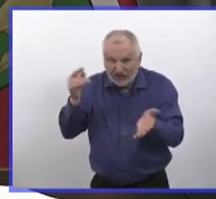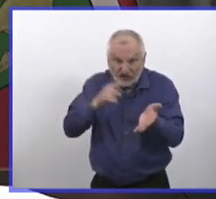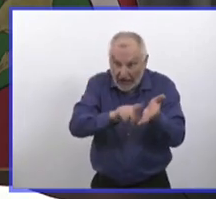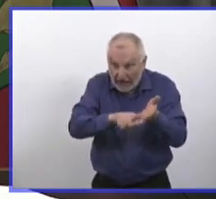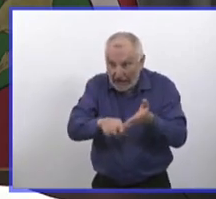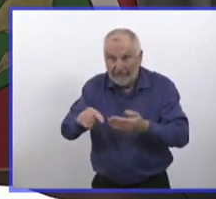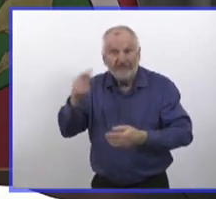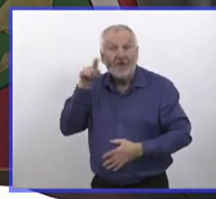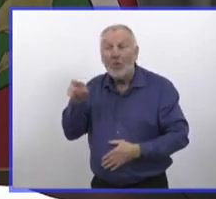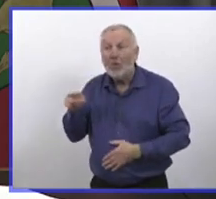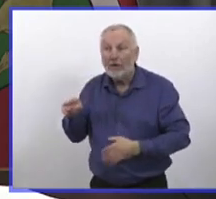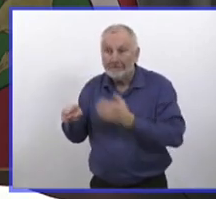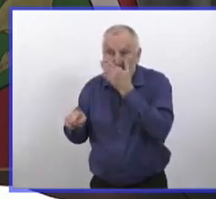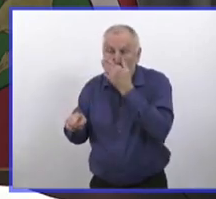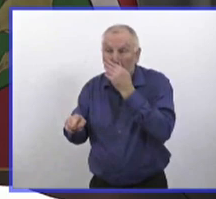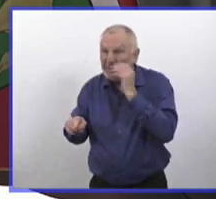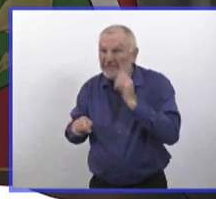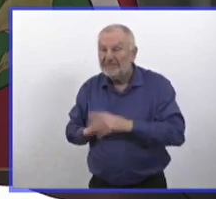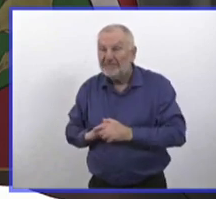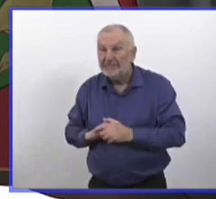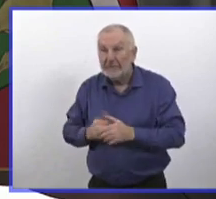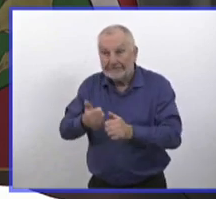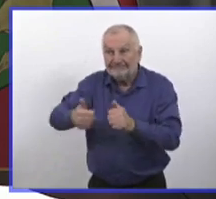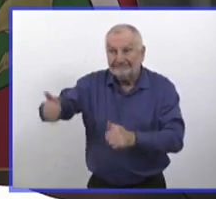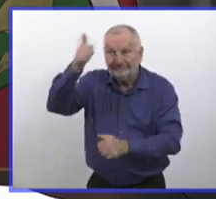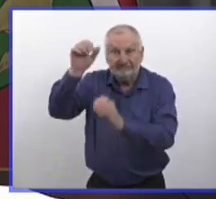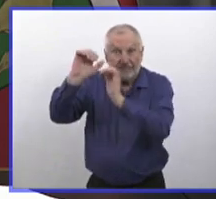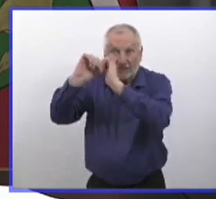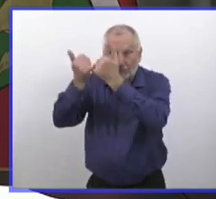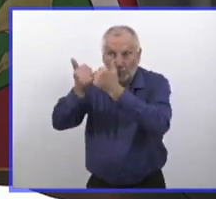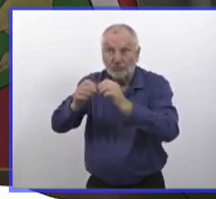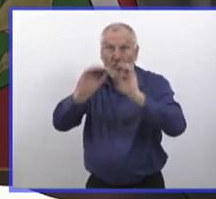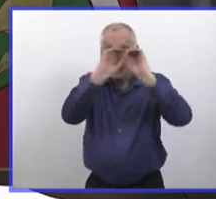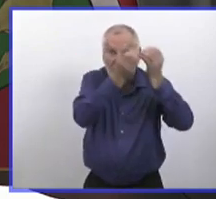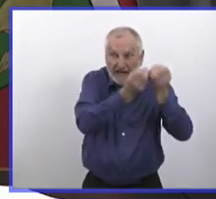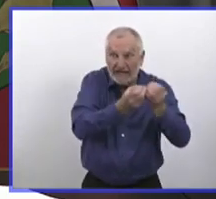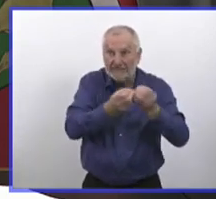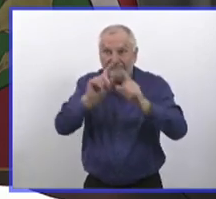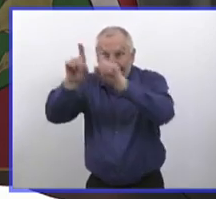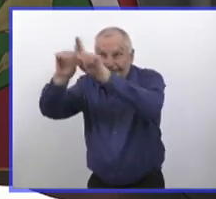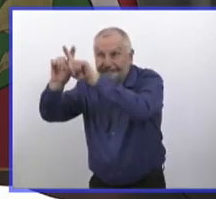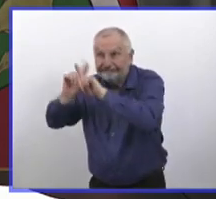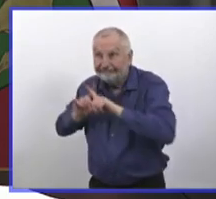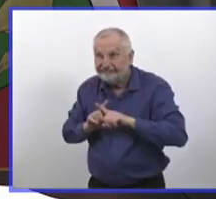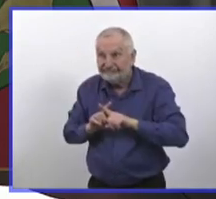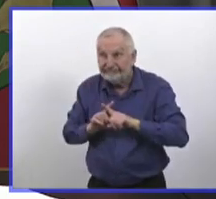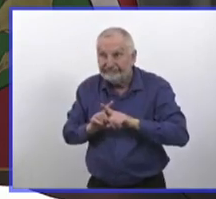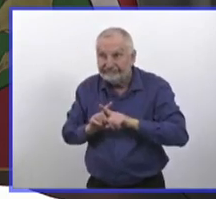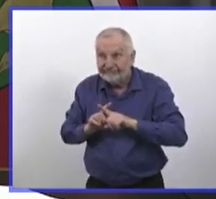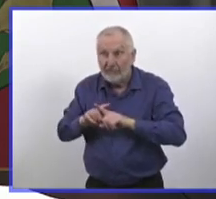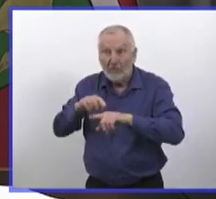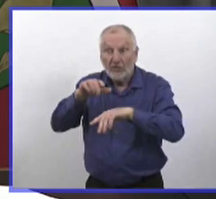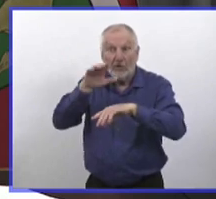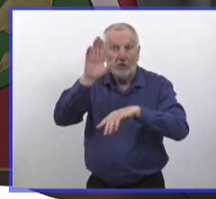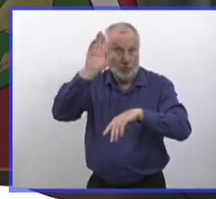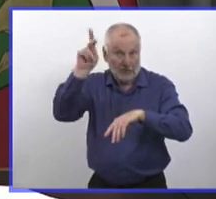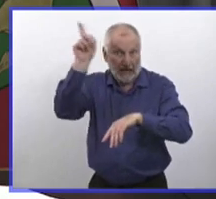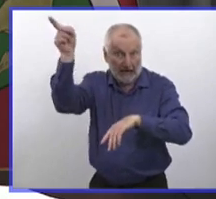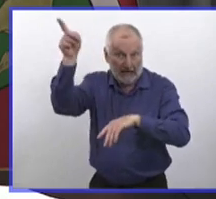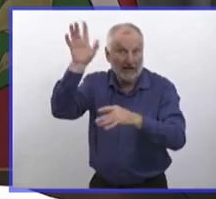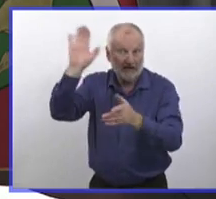Gynecologists of Canada, the American equivalent, as well as the UK equivalent of that